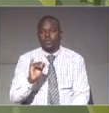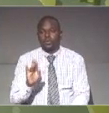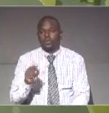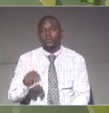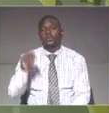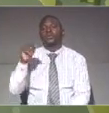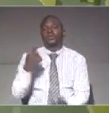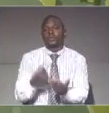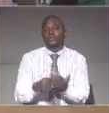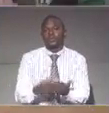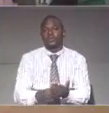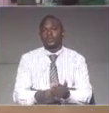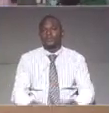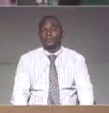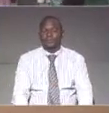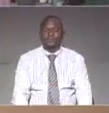Uganda.